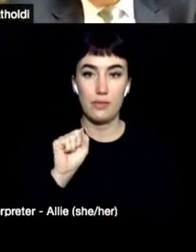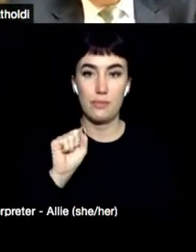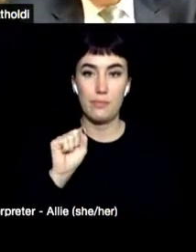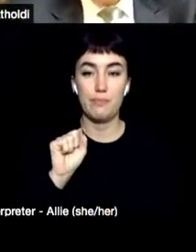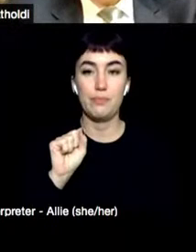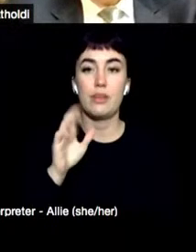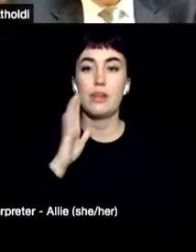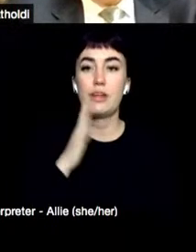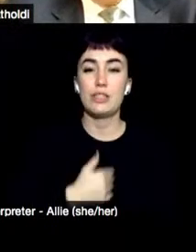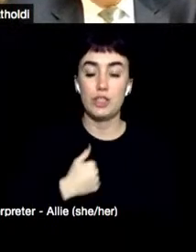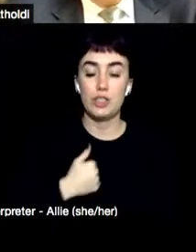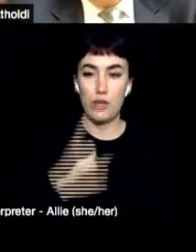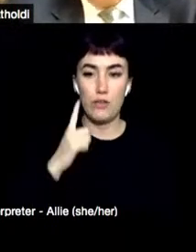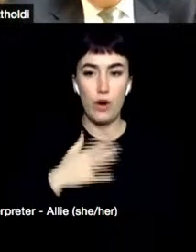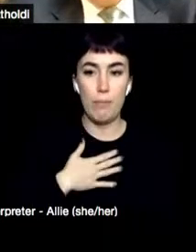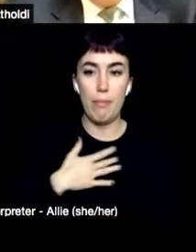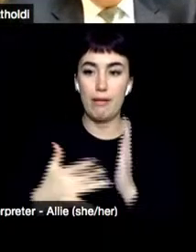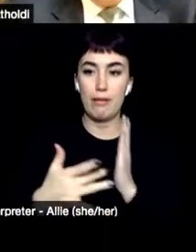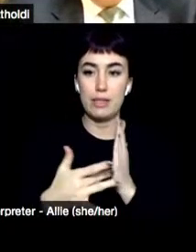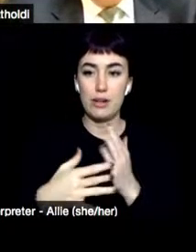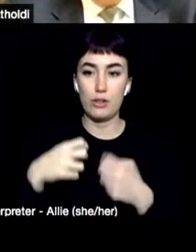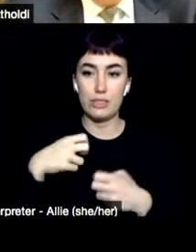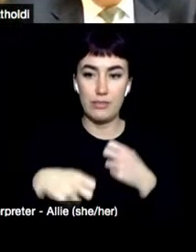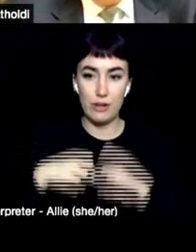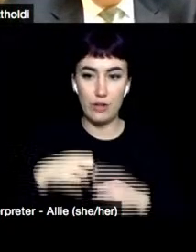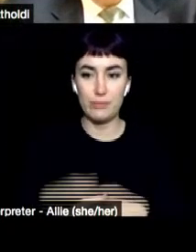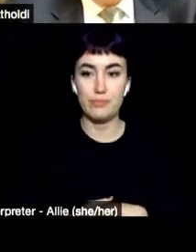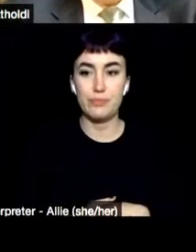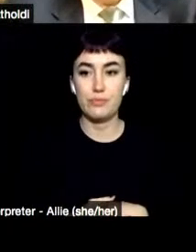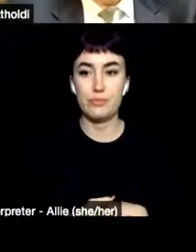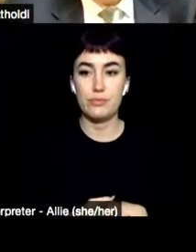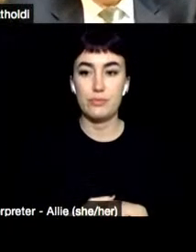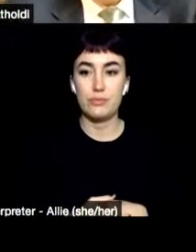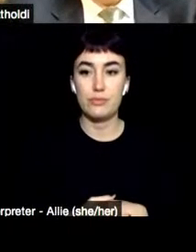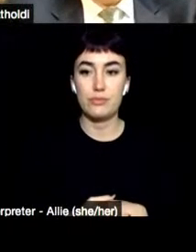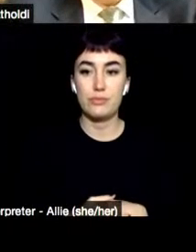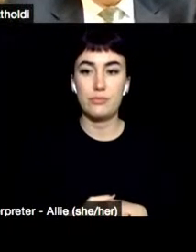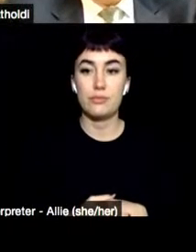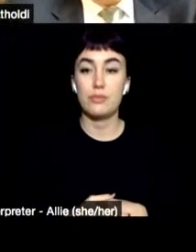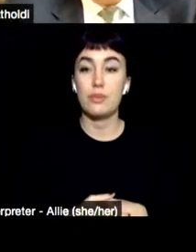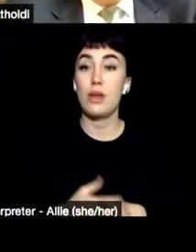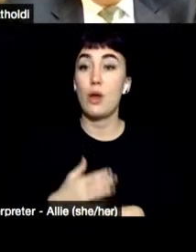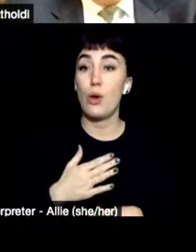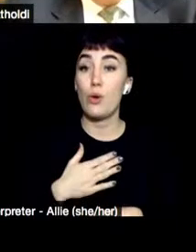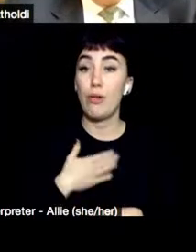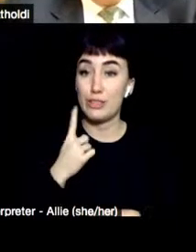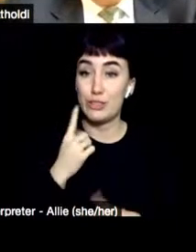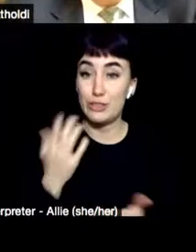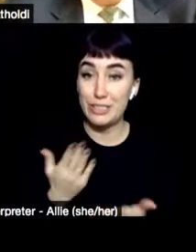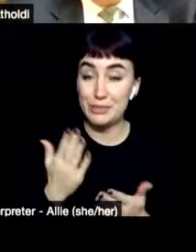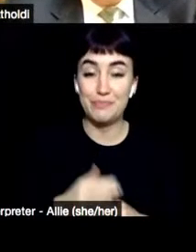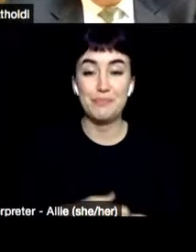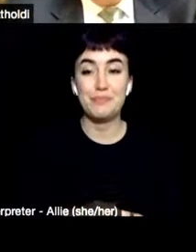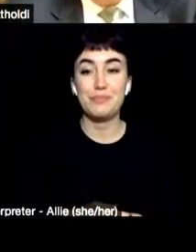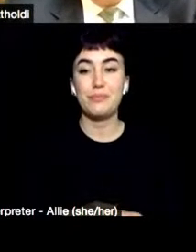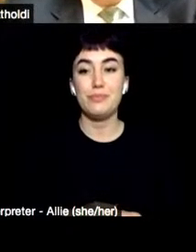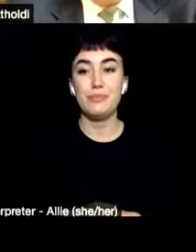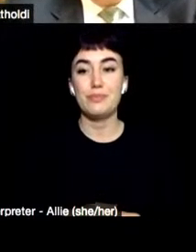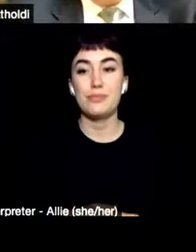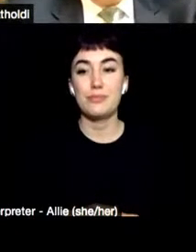Very sorry for my technical difficulties. All right, we're glad you're here. Off a cell phone here.